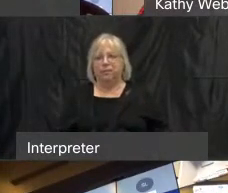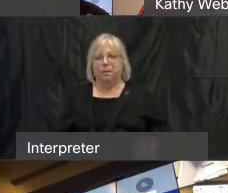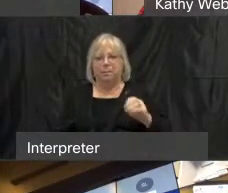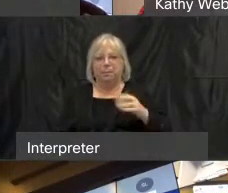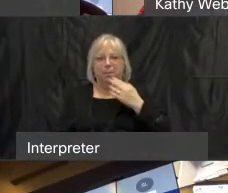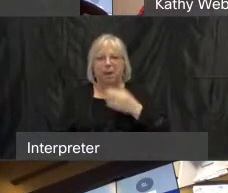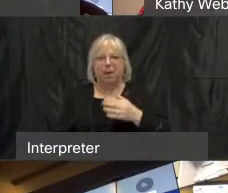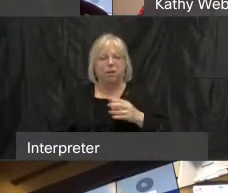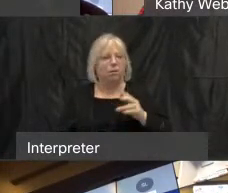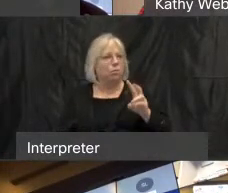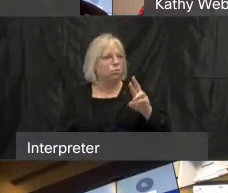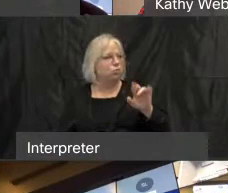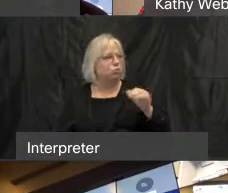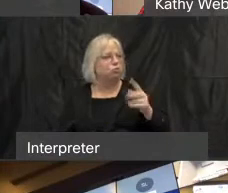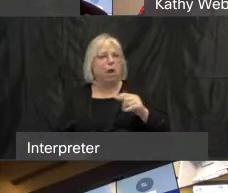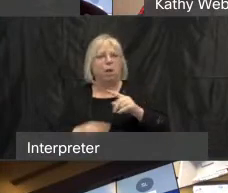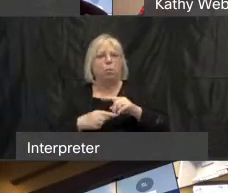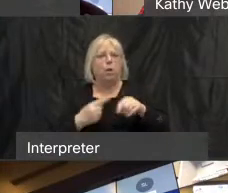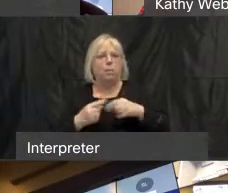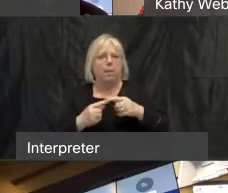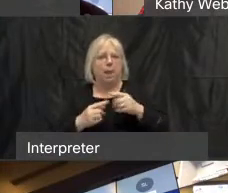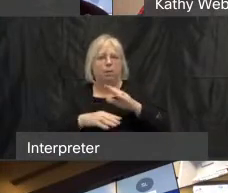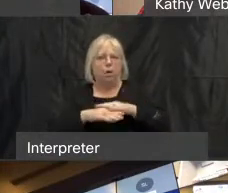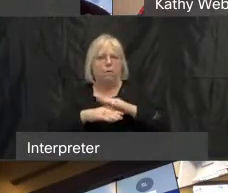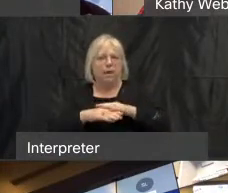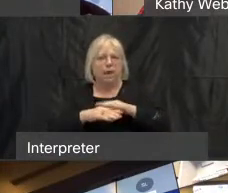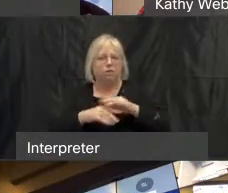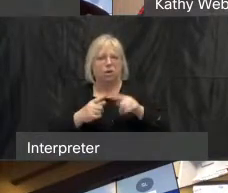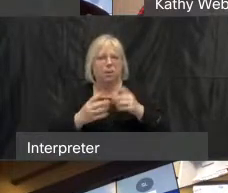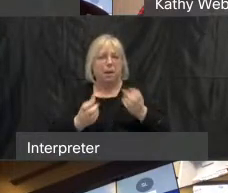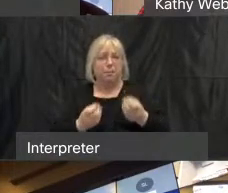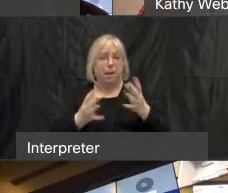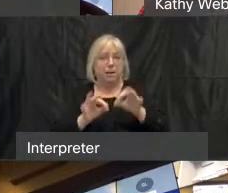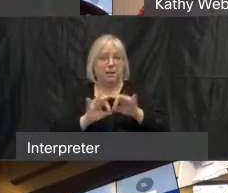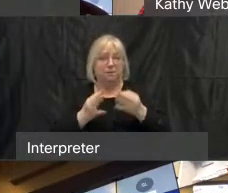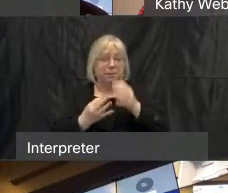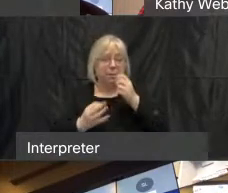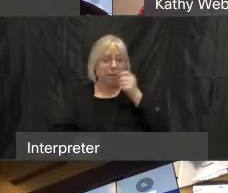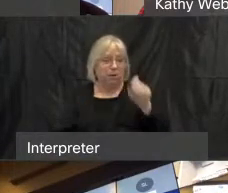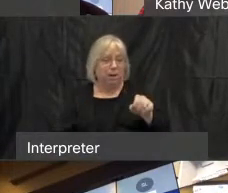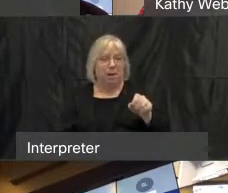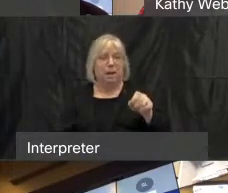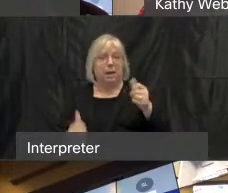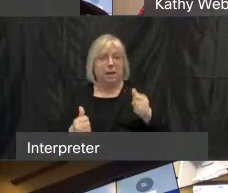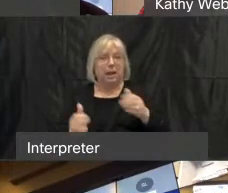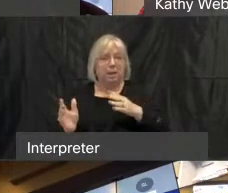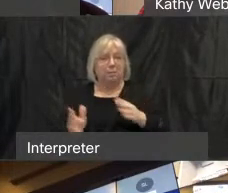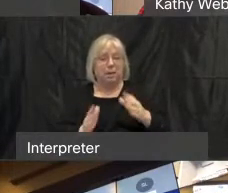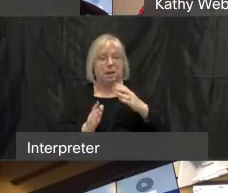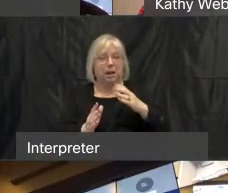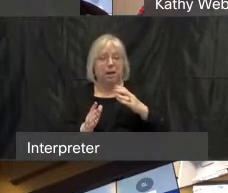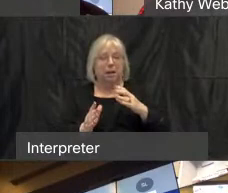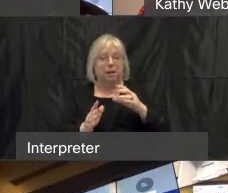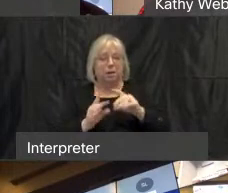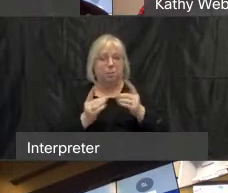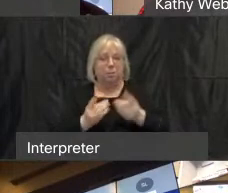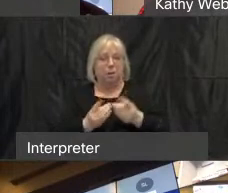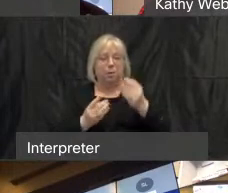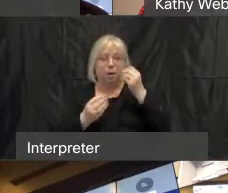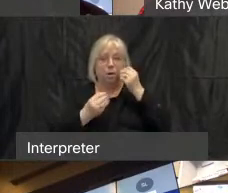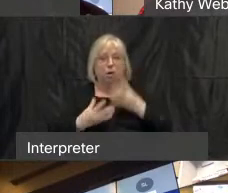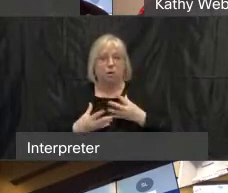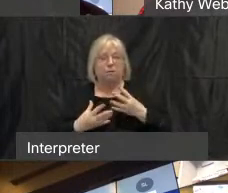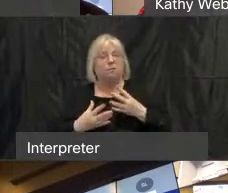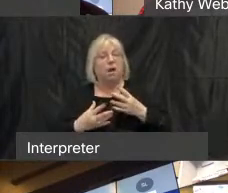Thank you so much. What about notification of multifamily developments, period? Can the planning department notify board directors of